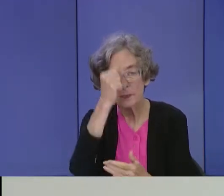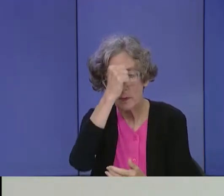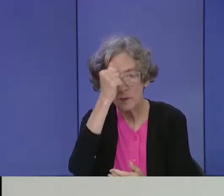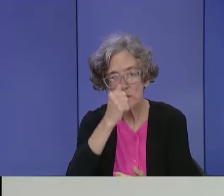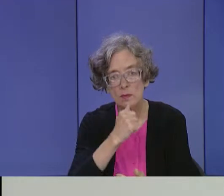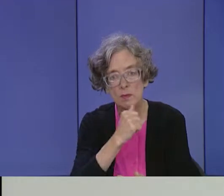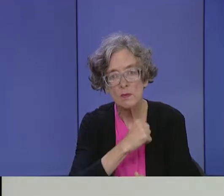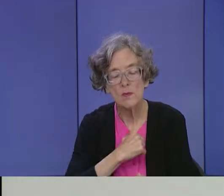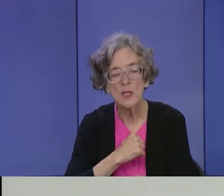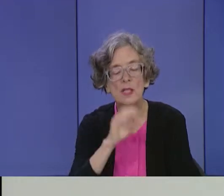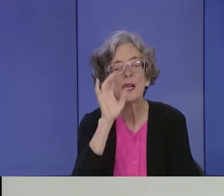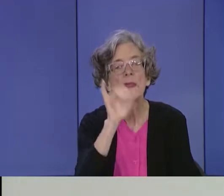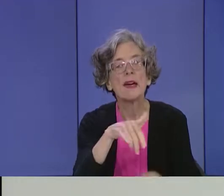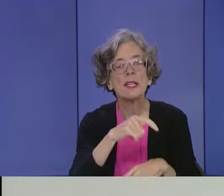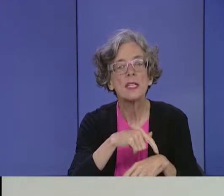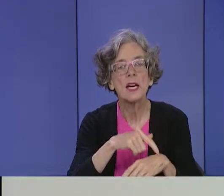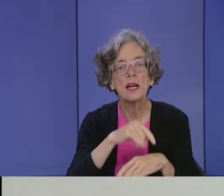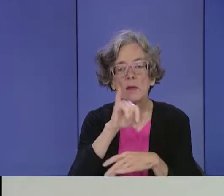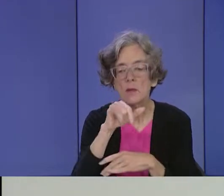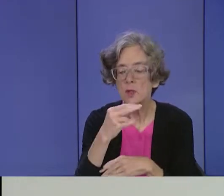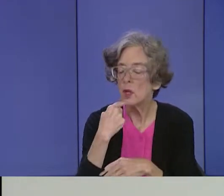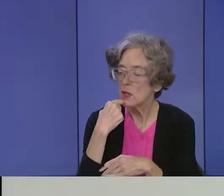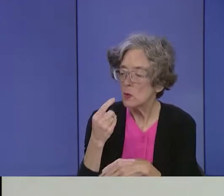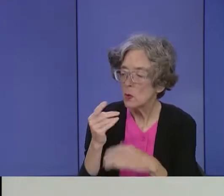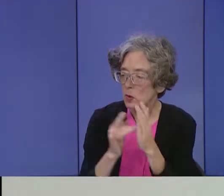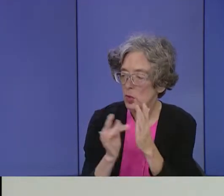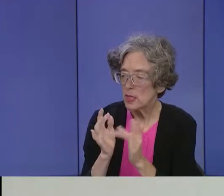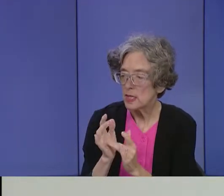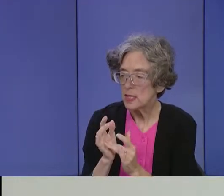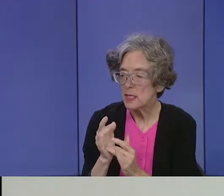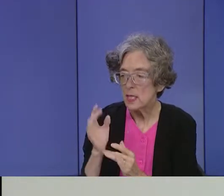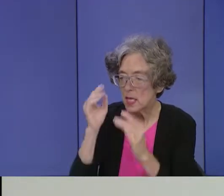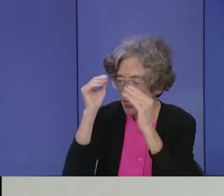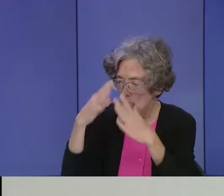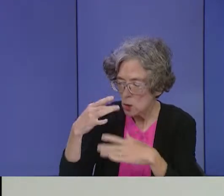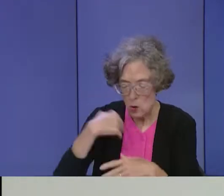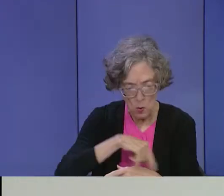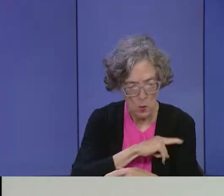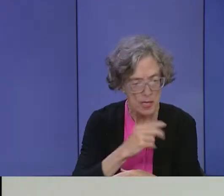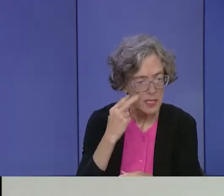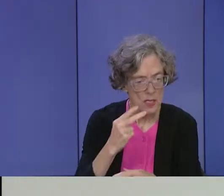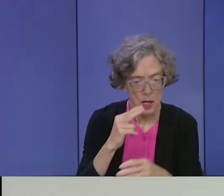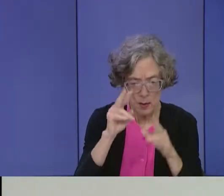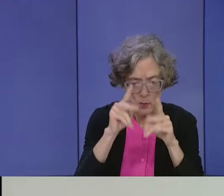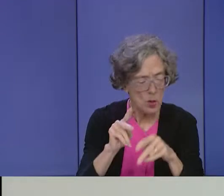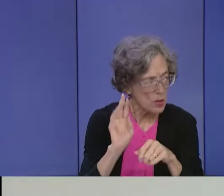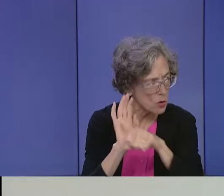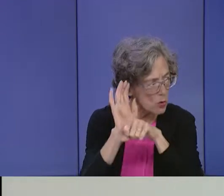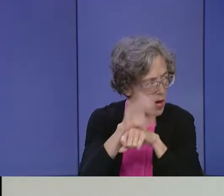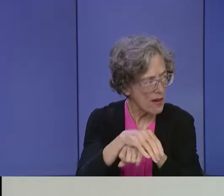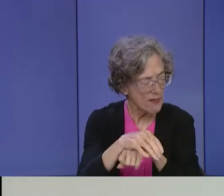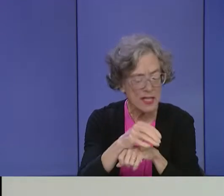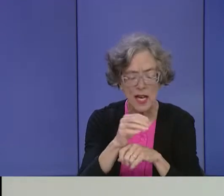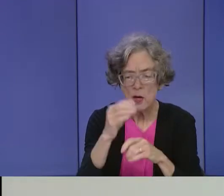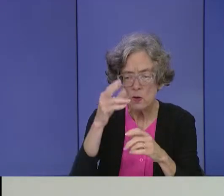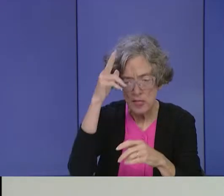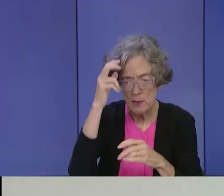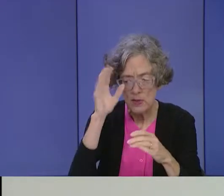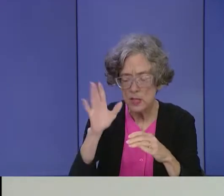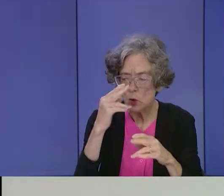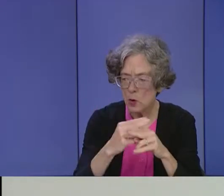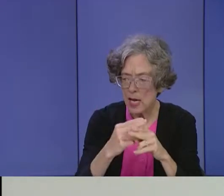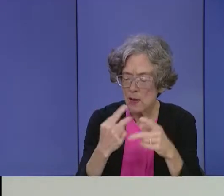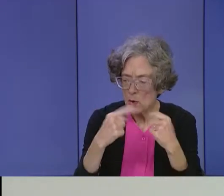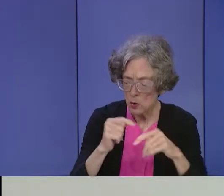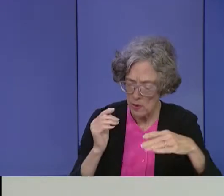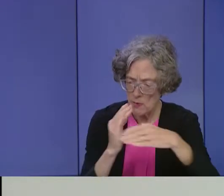At that time, John said to Jesus, Teacher, we saw someone driving out demons in your name, and we tried to prevent him because